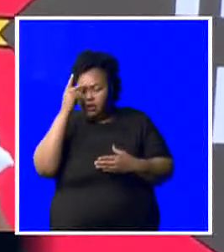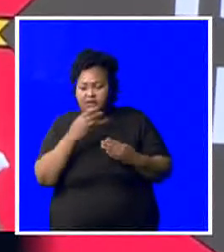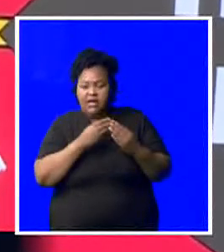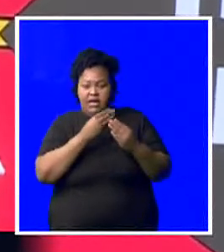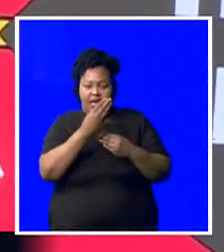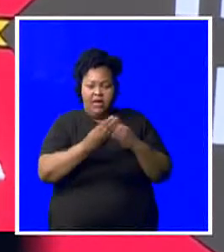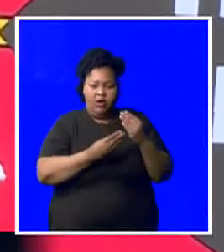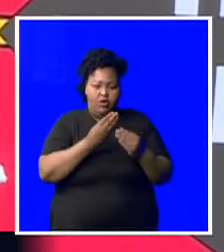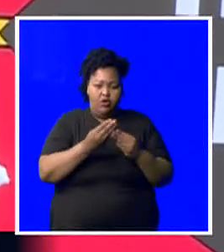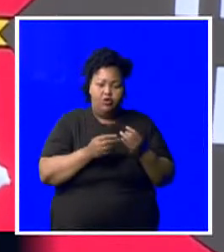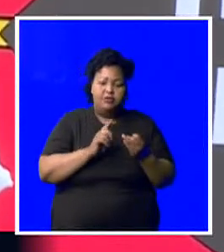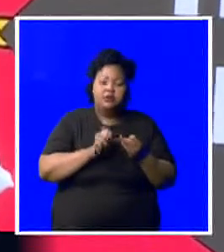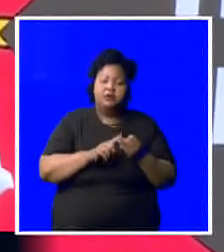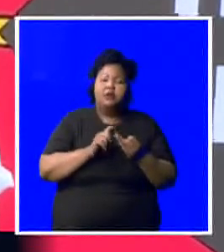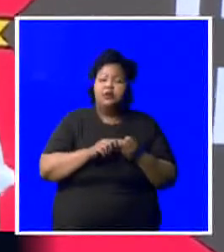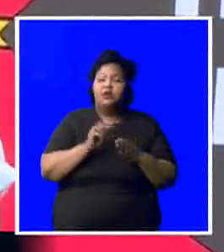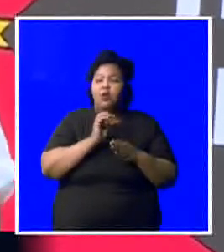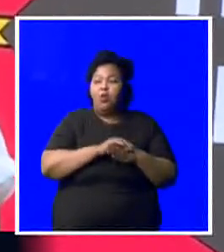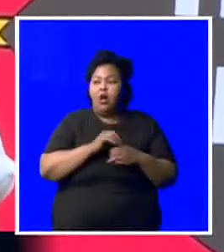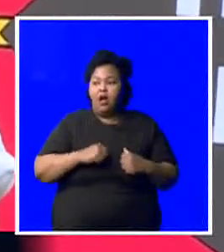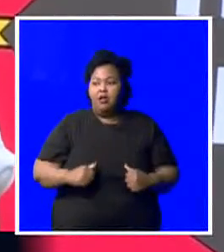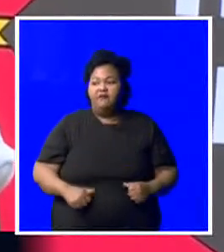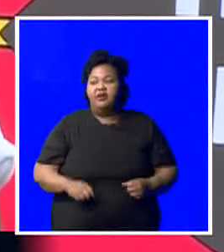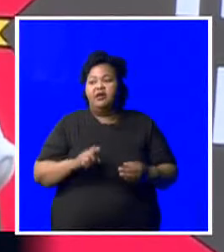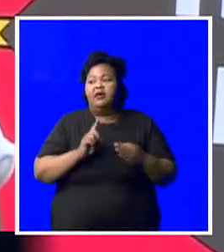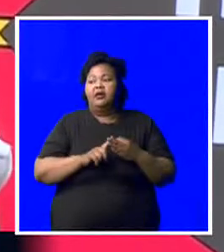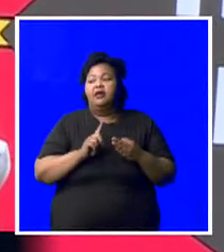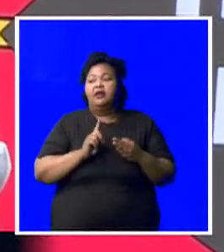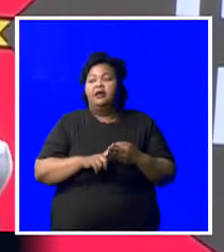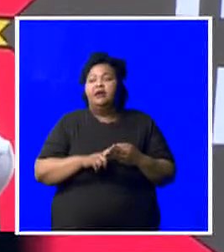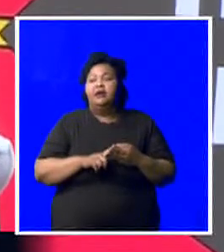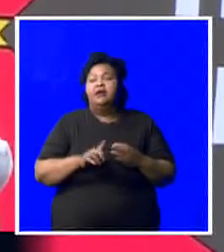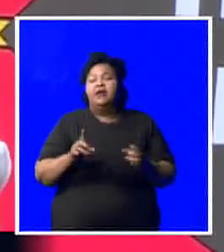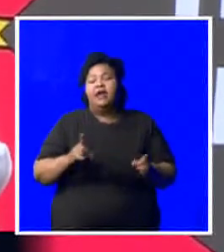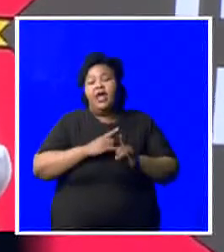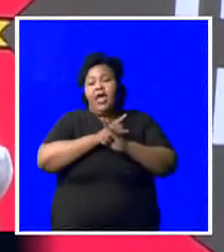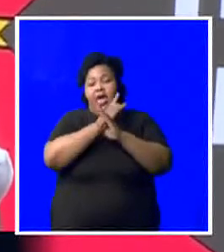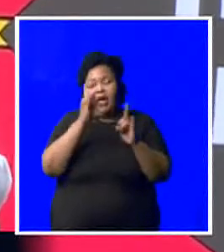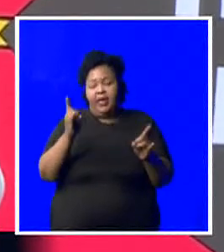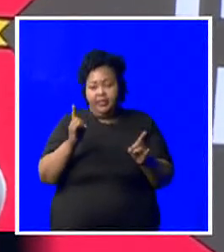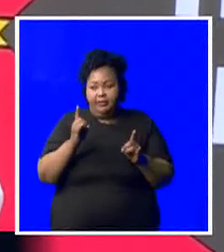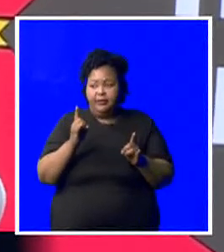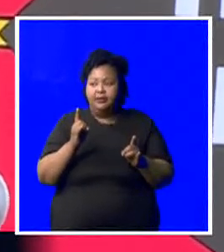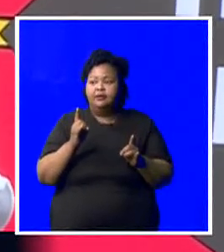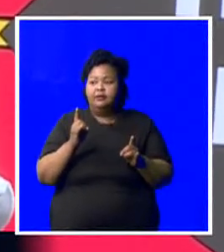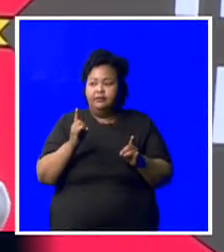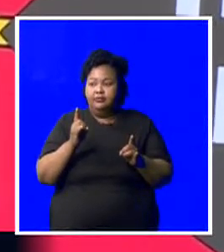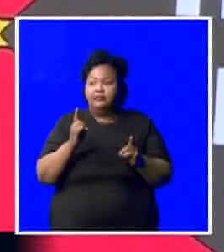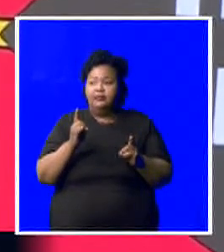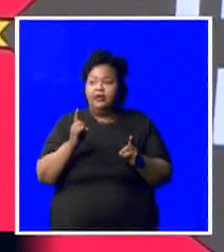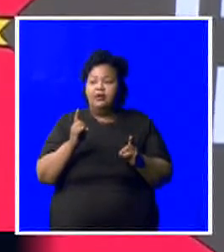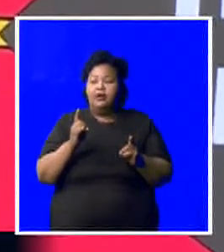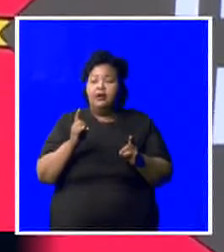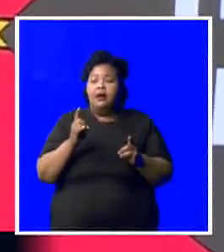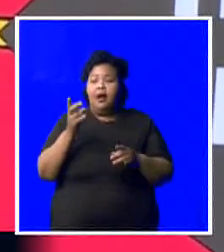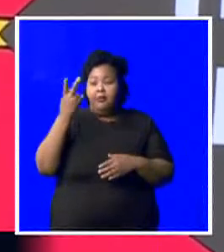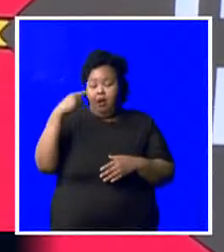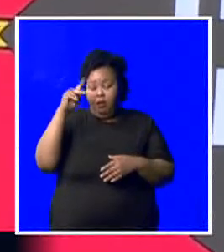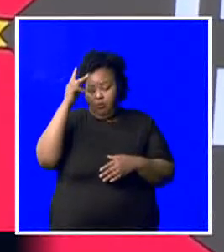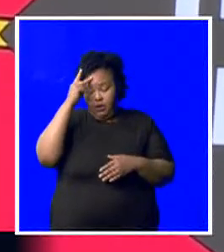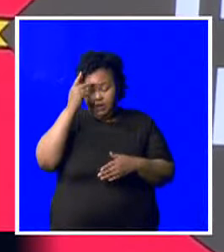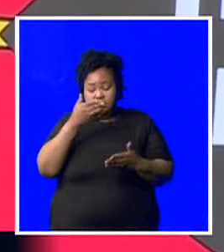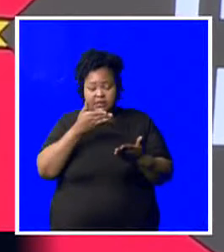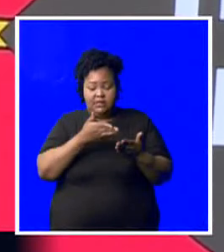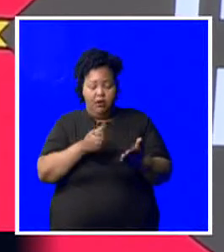kahle newe empilo tebantu kwateke lokuthi lesikhuluma kuya implementeka kuya majorisheka